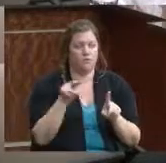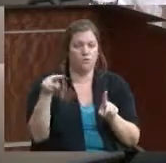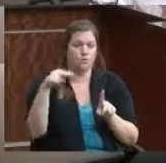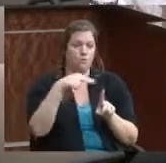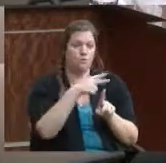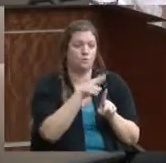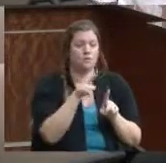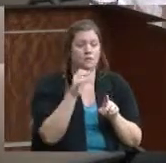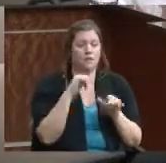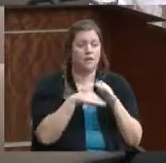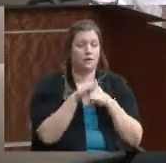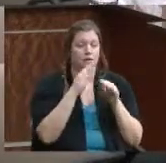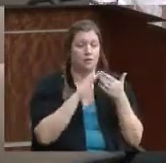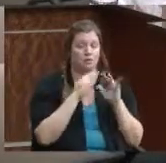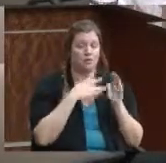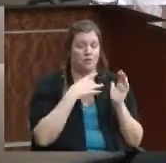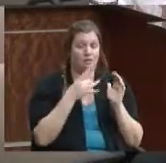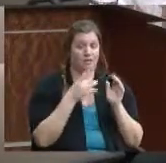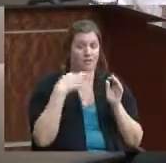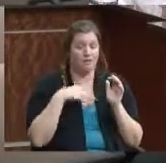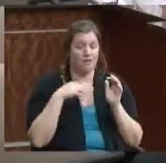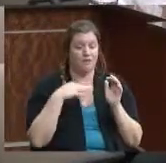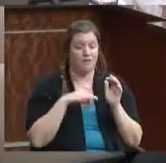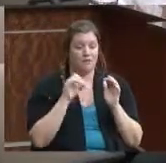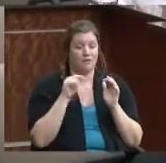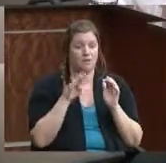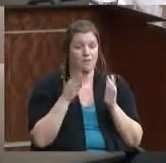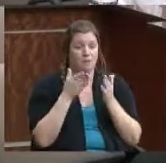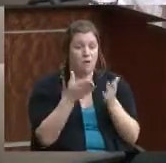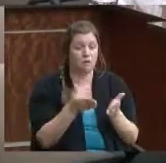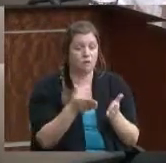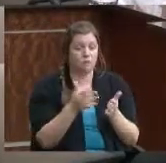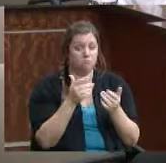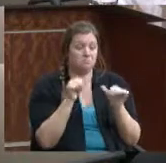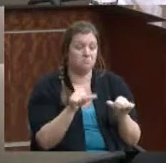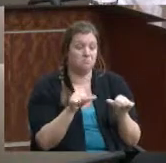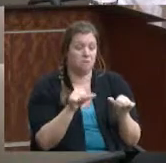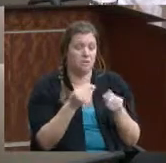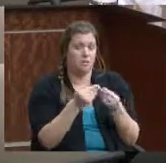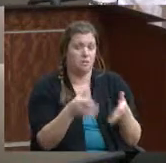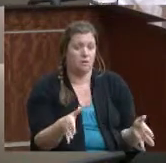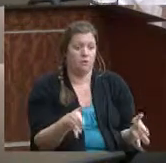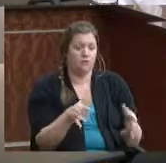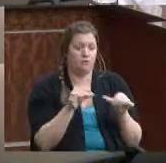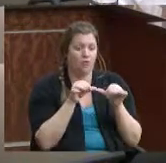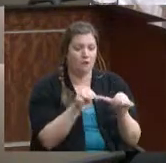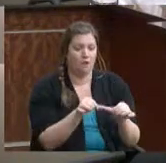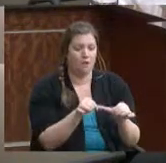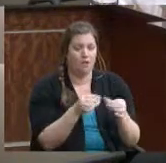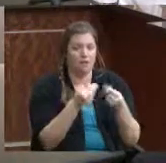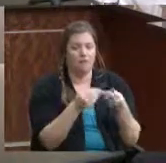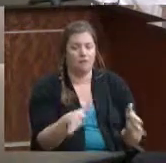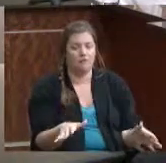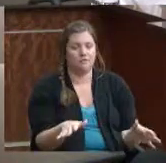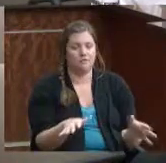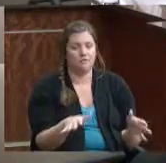that we all in the community likes and the benefits that the club offers potentially get lost forever and is lost to